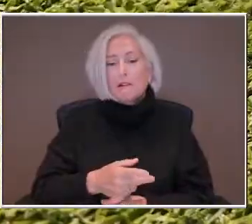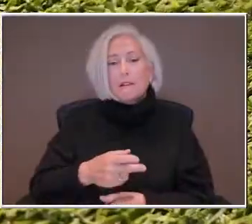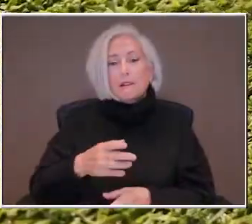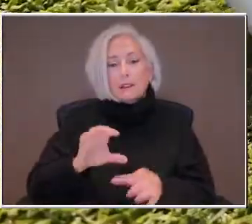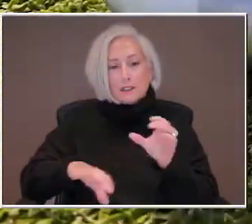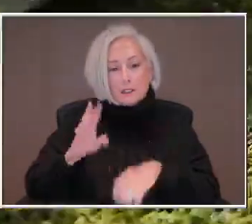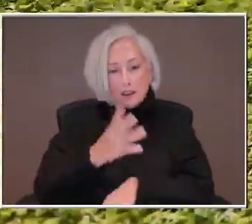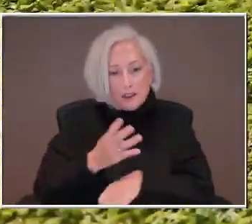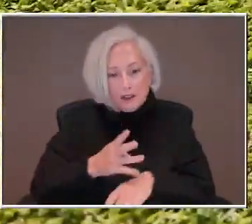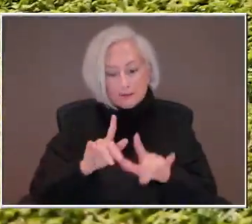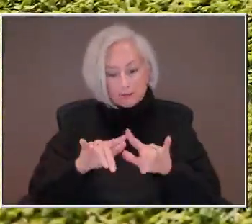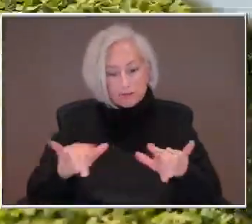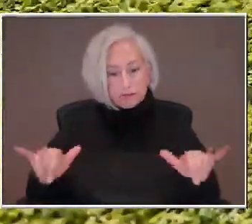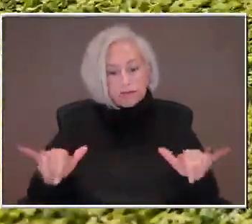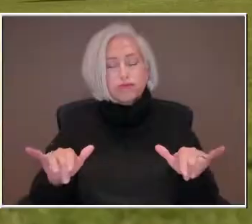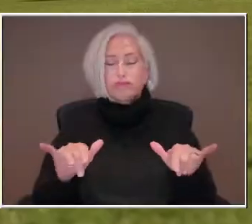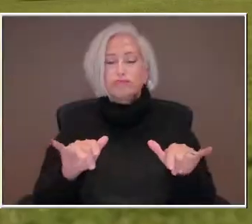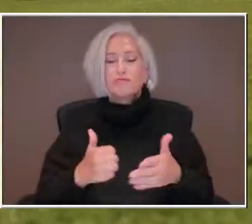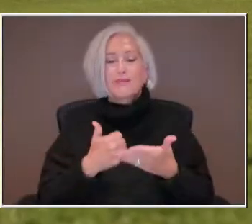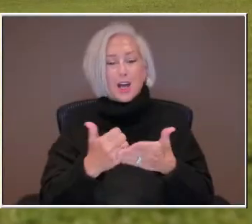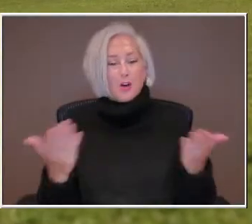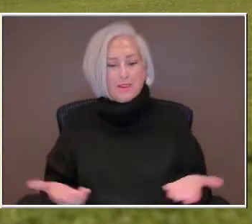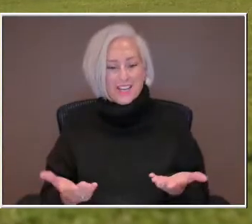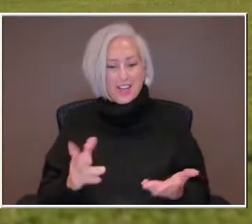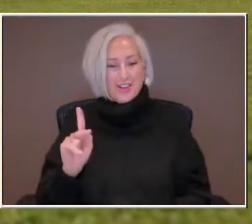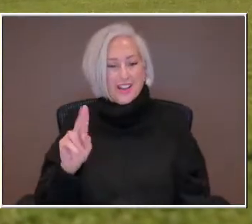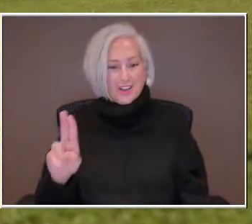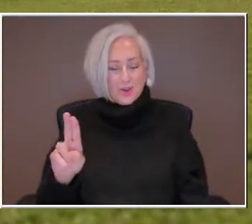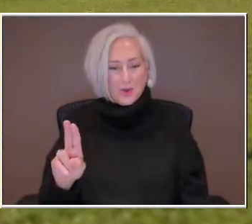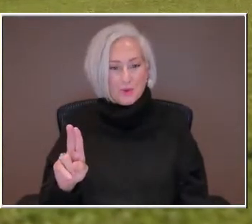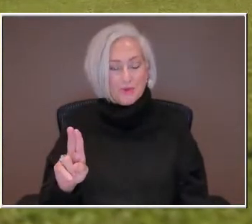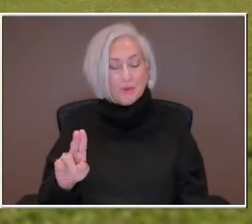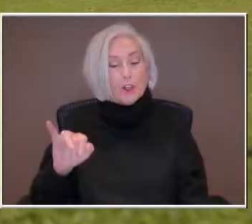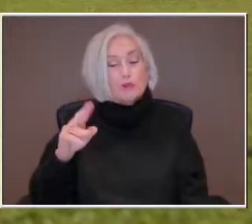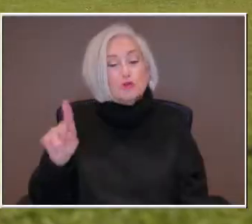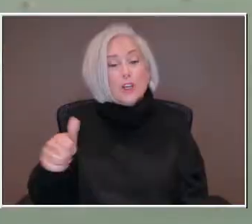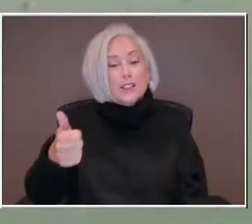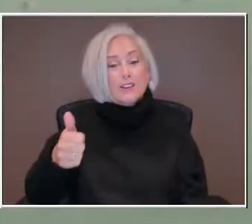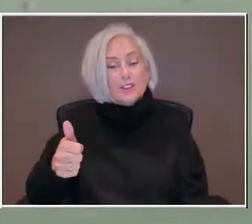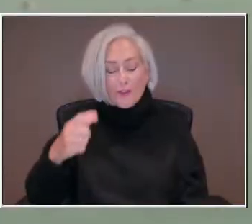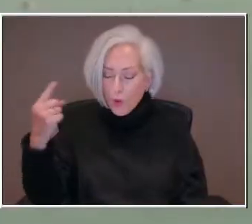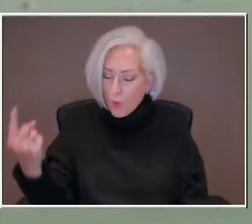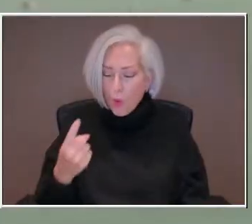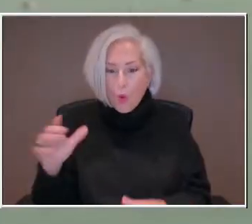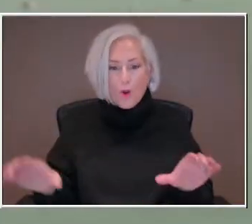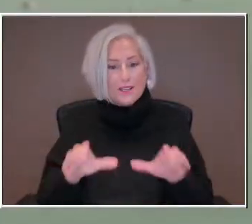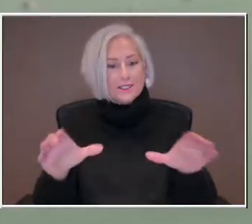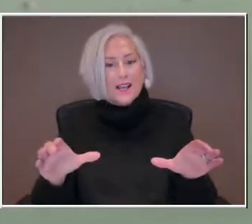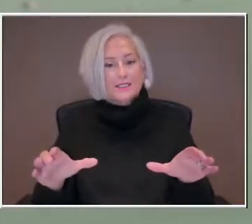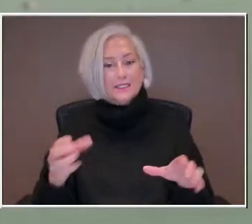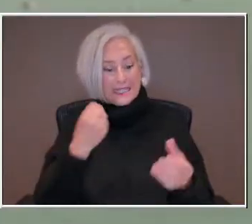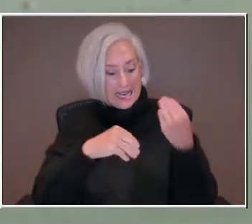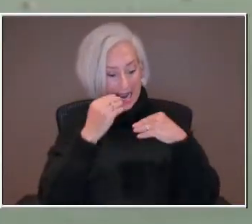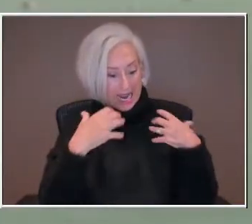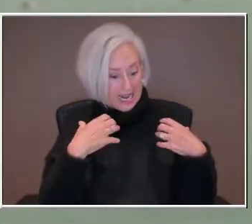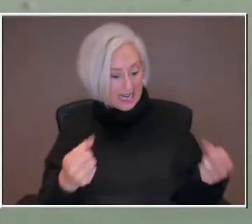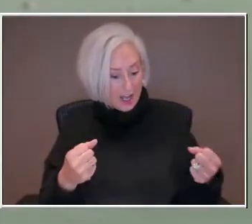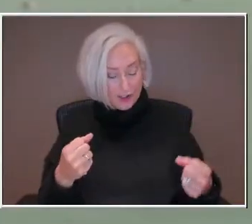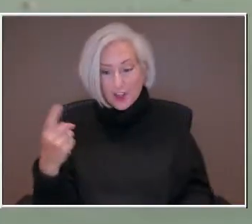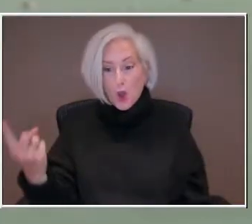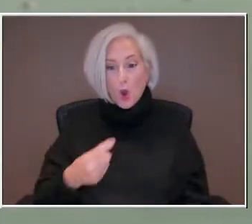Jenny Johnson has always lived an active lifestyle. I was always healthy, ate healthy, didn't